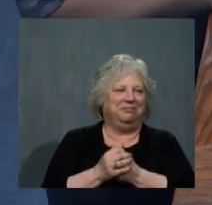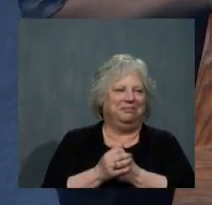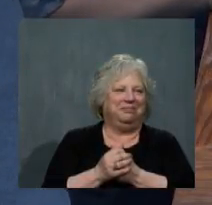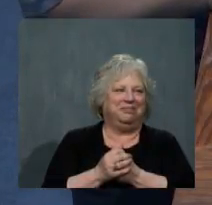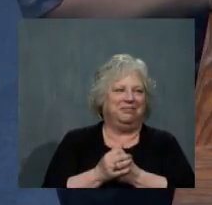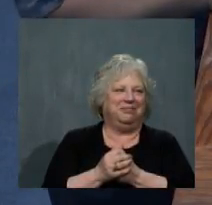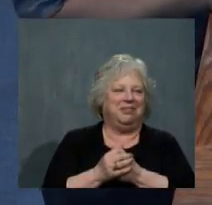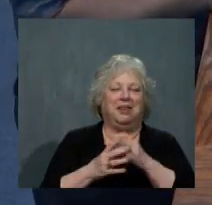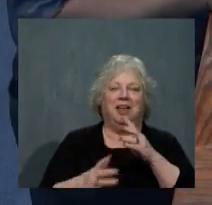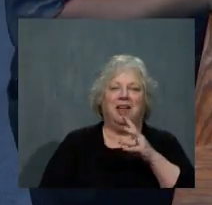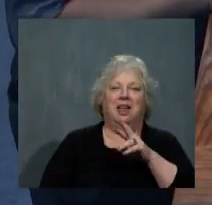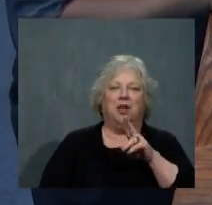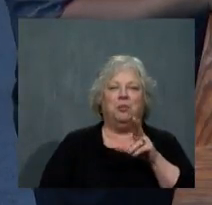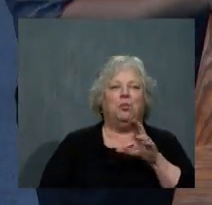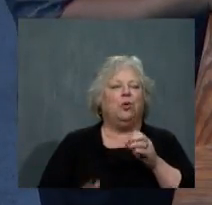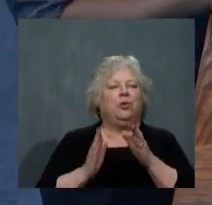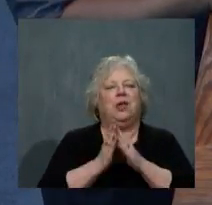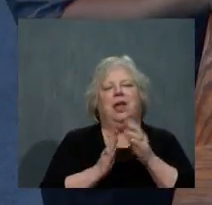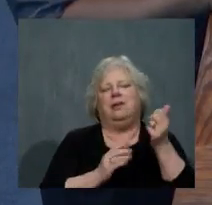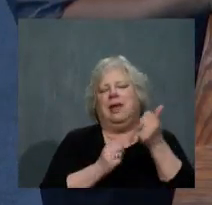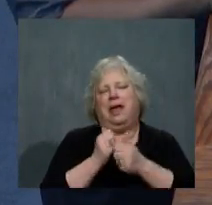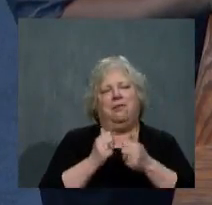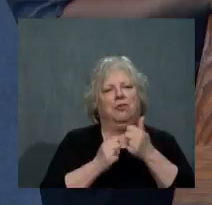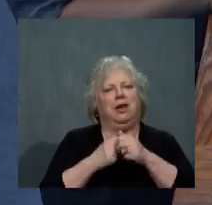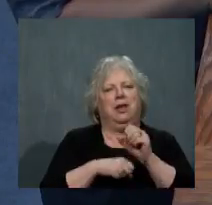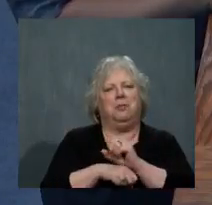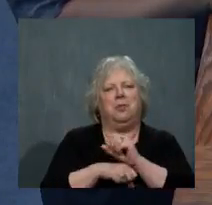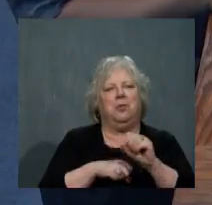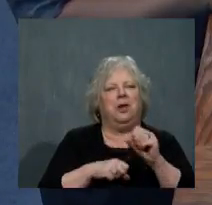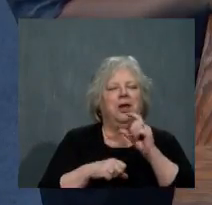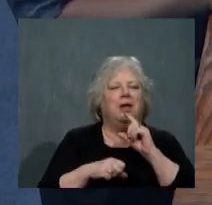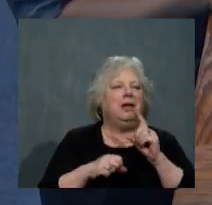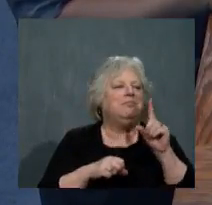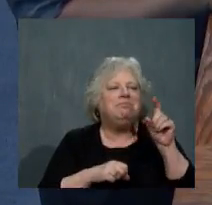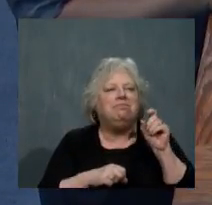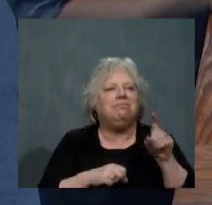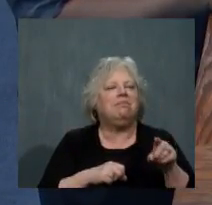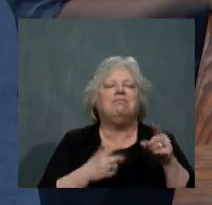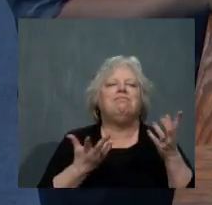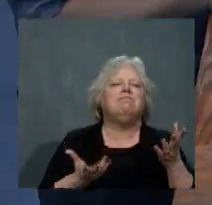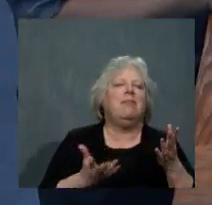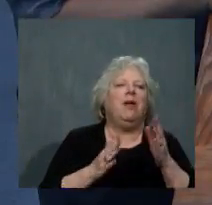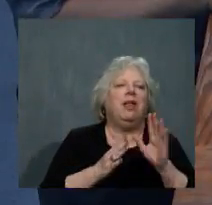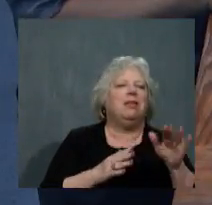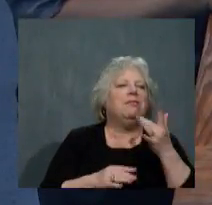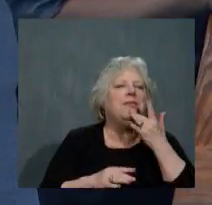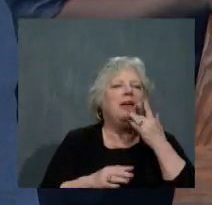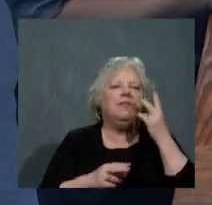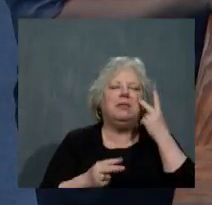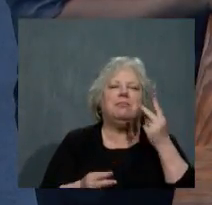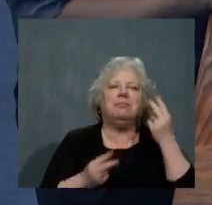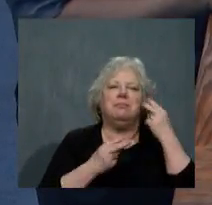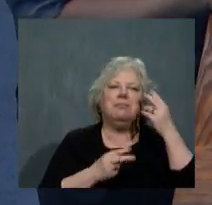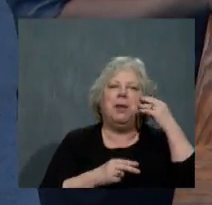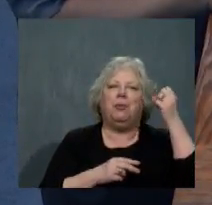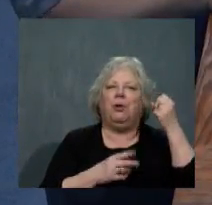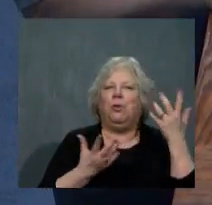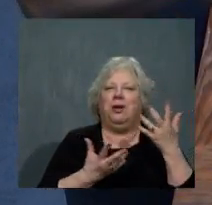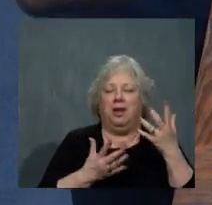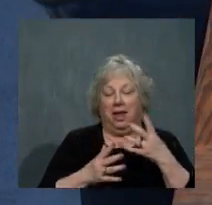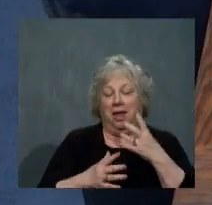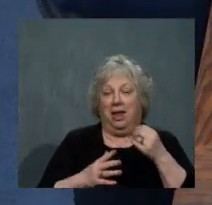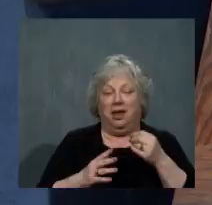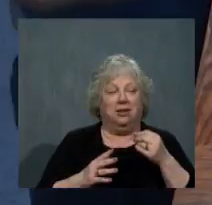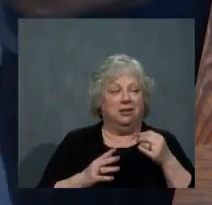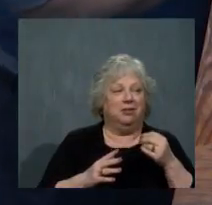always, Bruce asks every employee that retires to give give us an idea of one of their favorite memories. And reading through